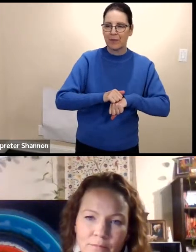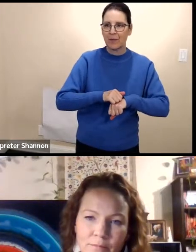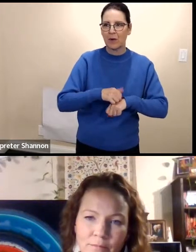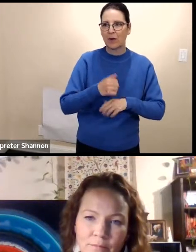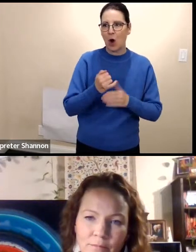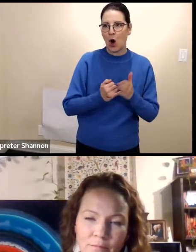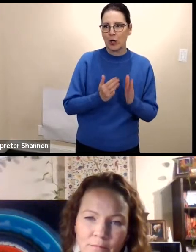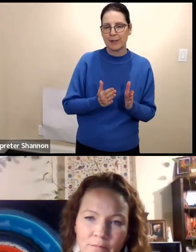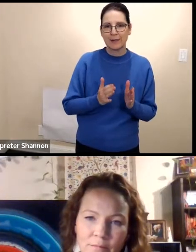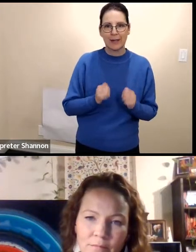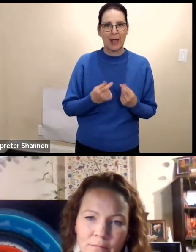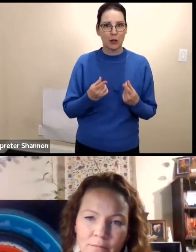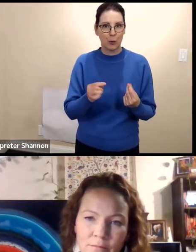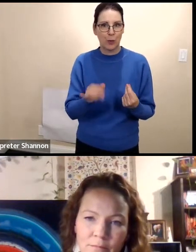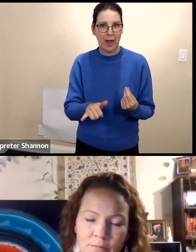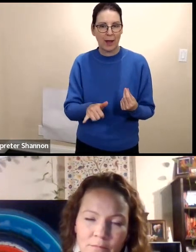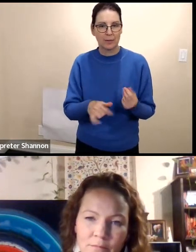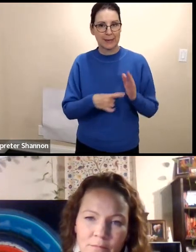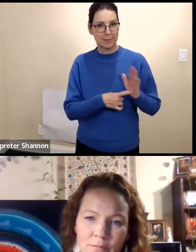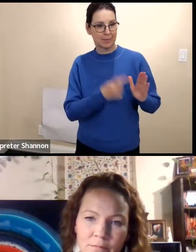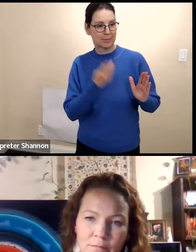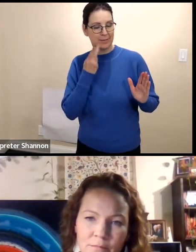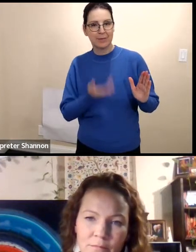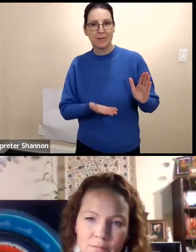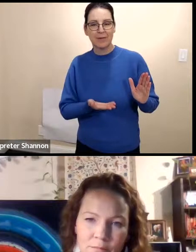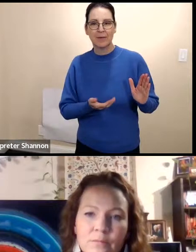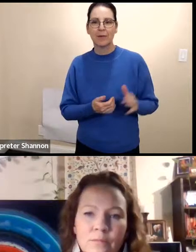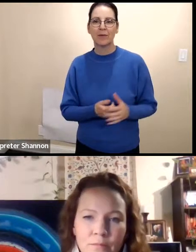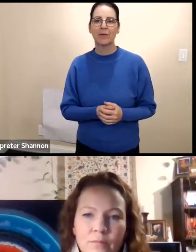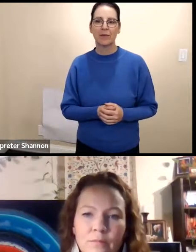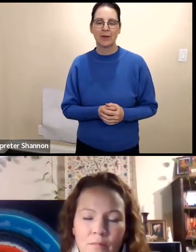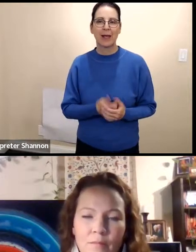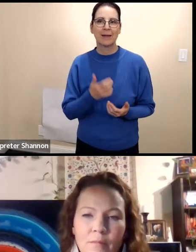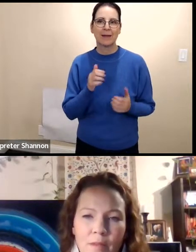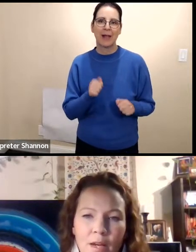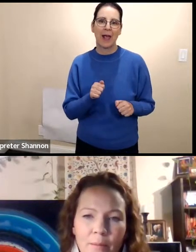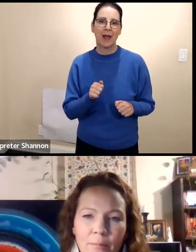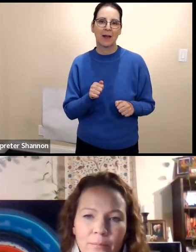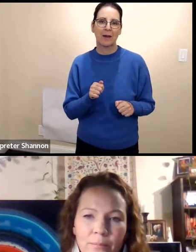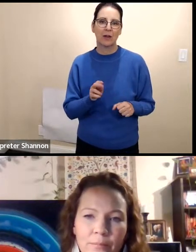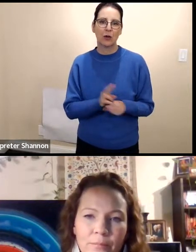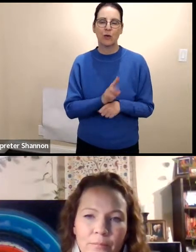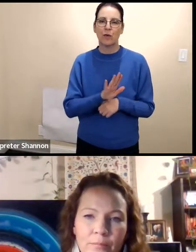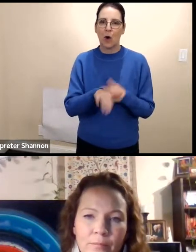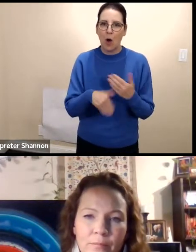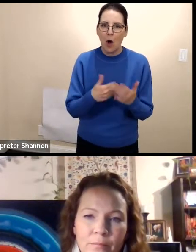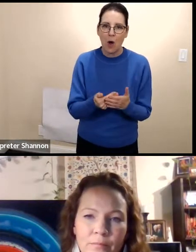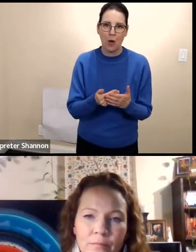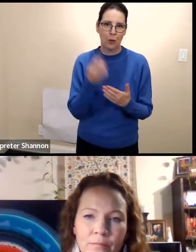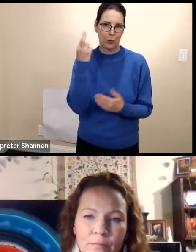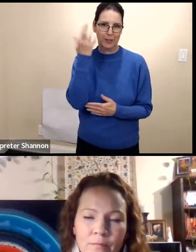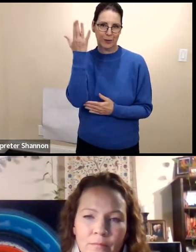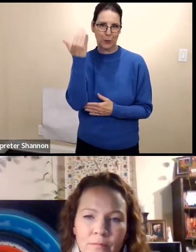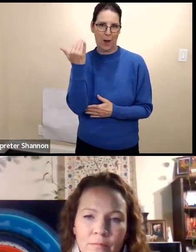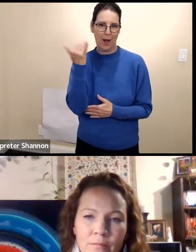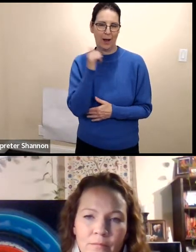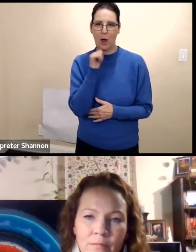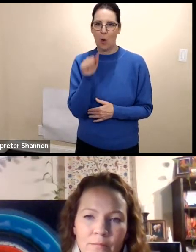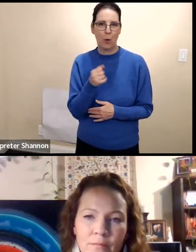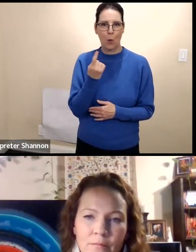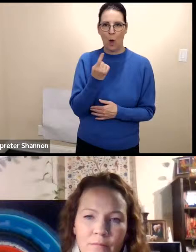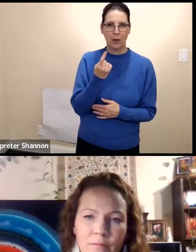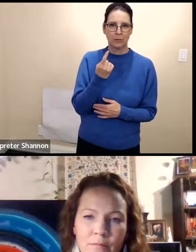it it's not either or it's it's all these things and there's um there's so much